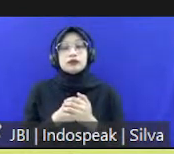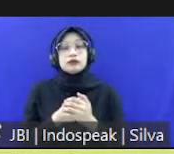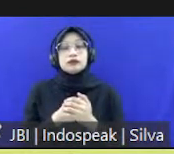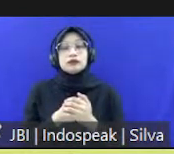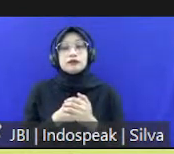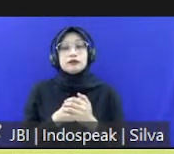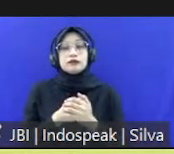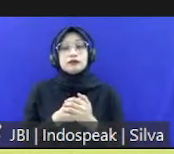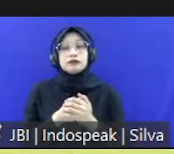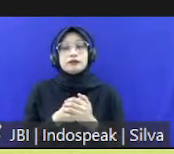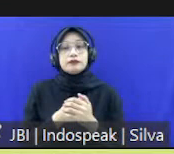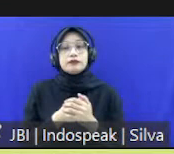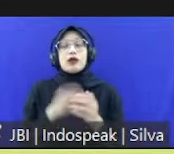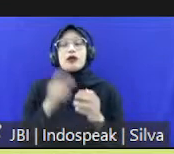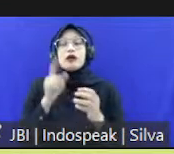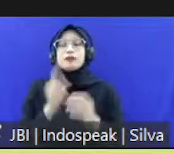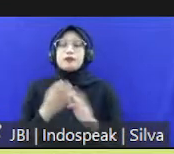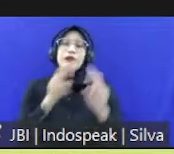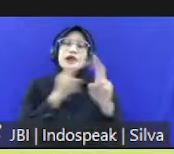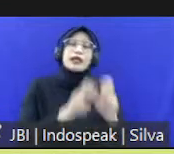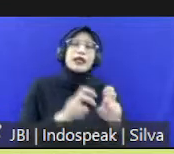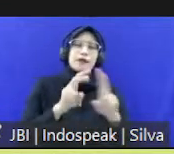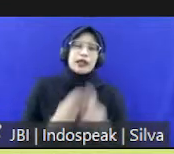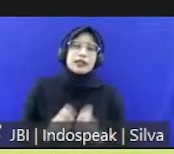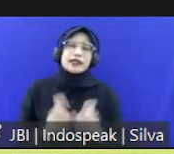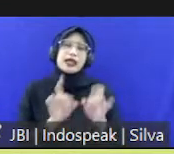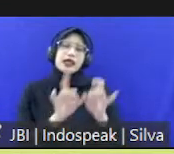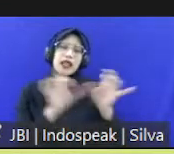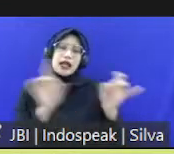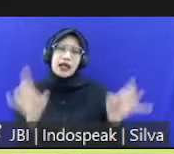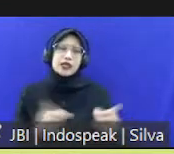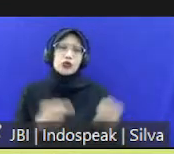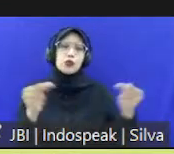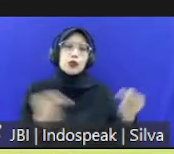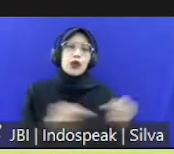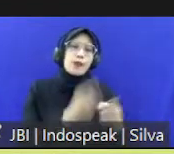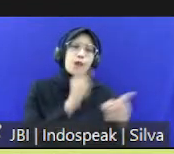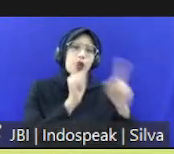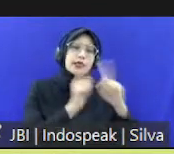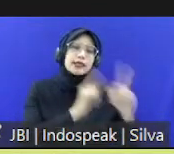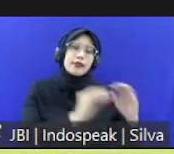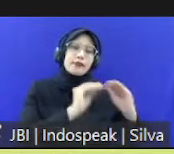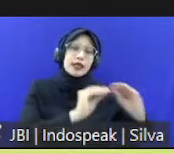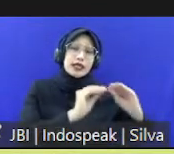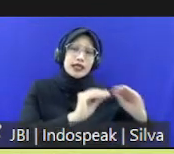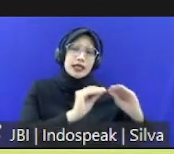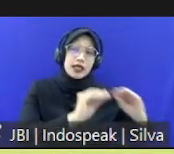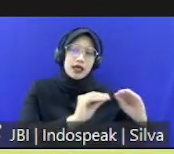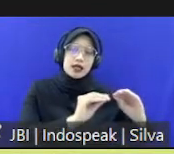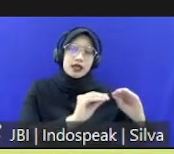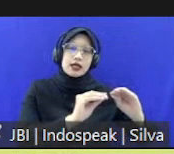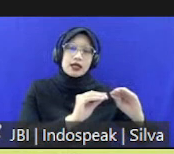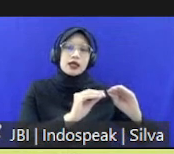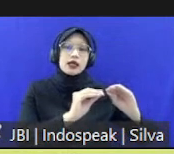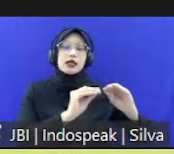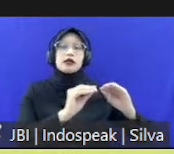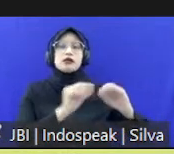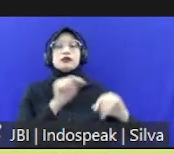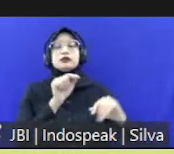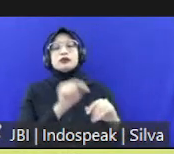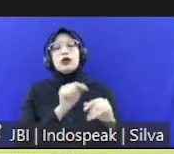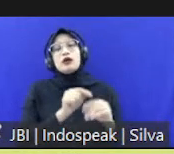work that I've done looking at the politics of education policy in Indonesia, I've highlighted the influence